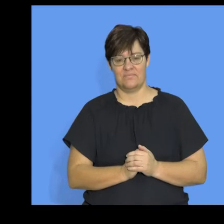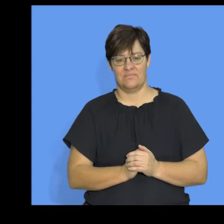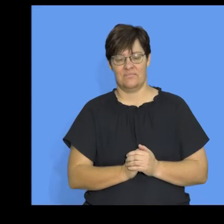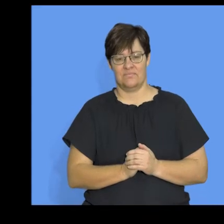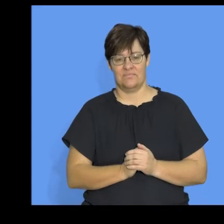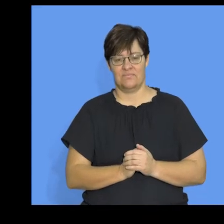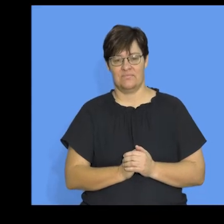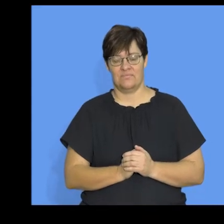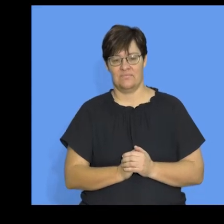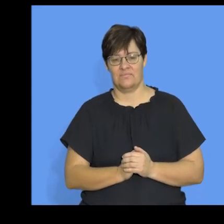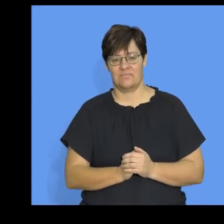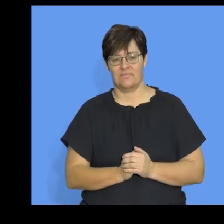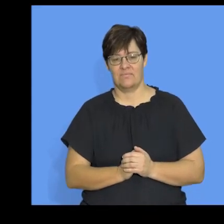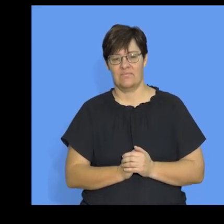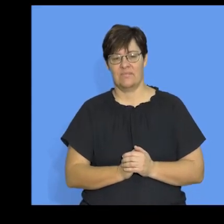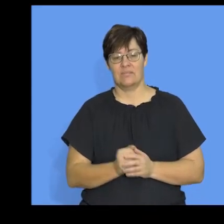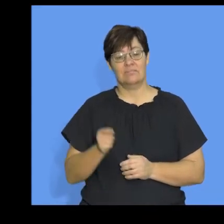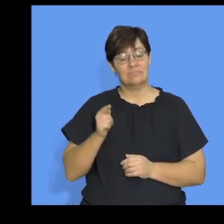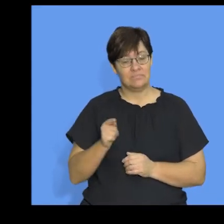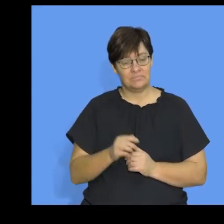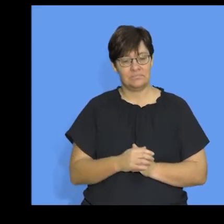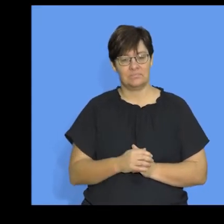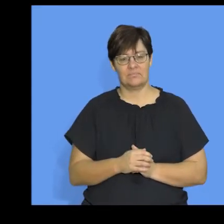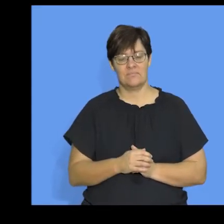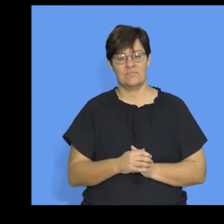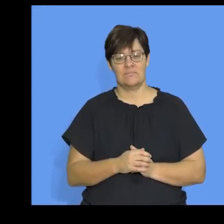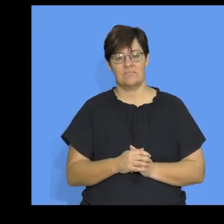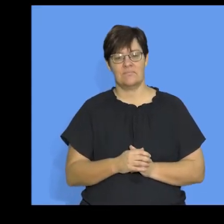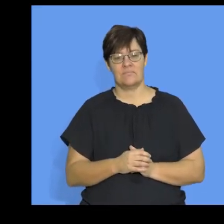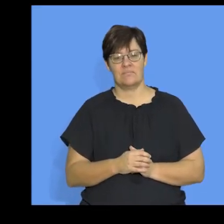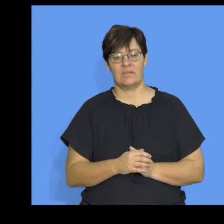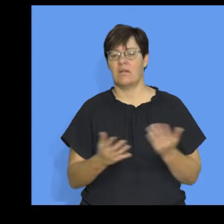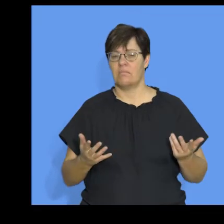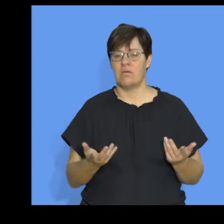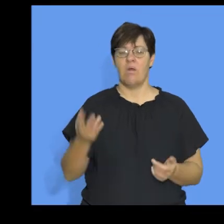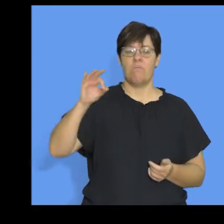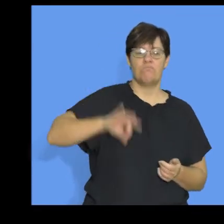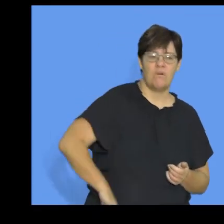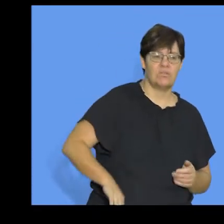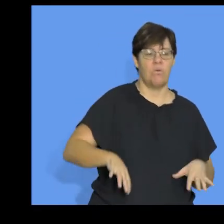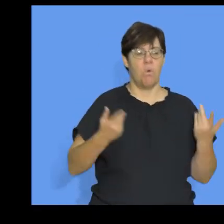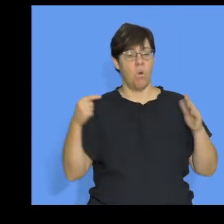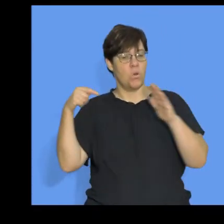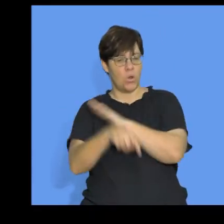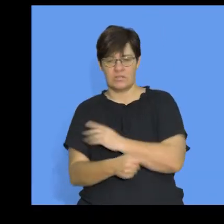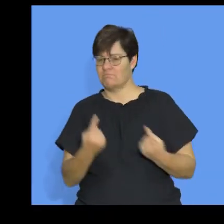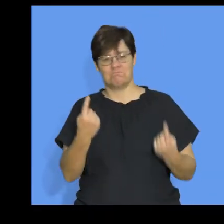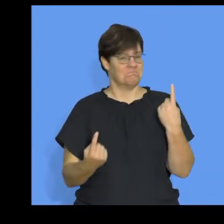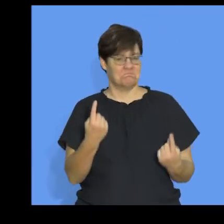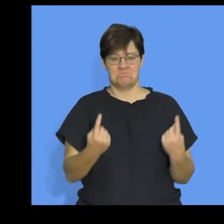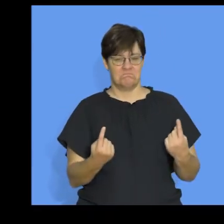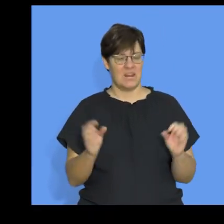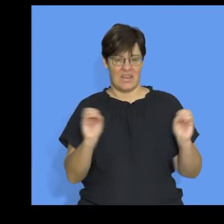And this is the point where they will neither be making a profit or loss on the